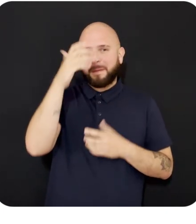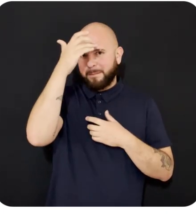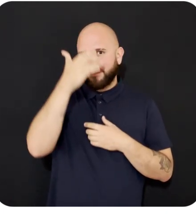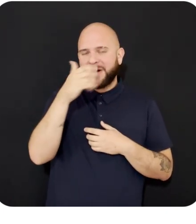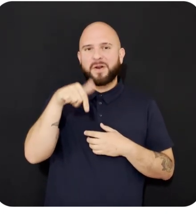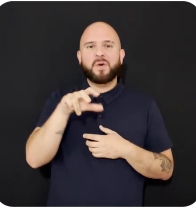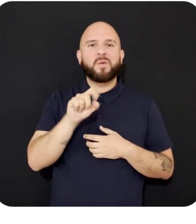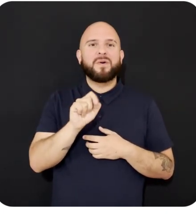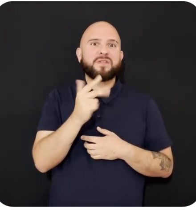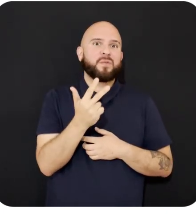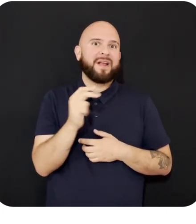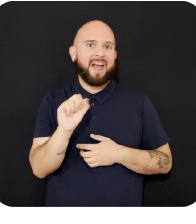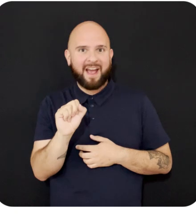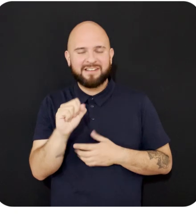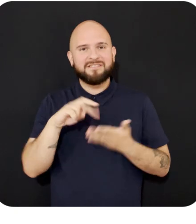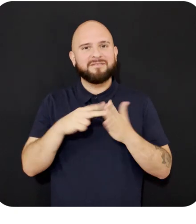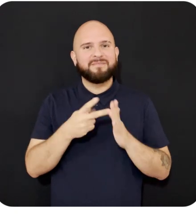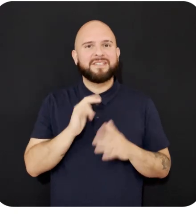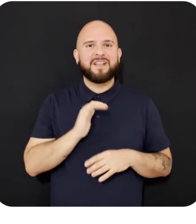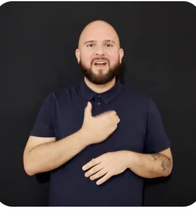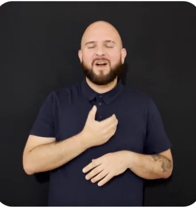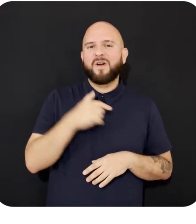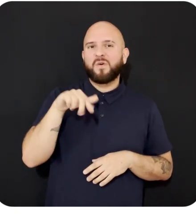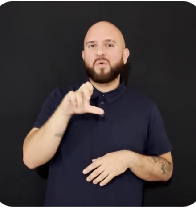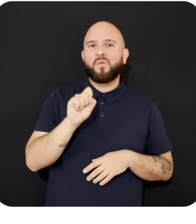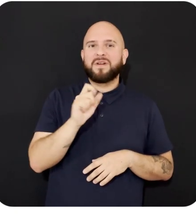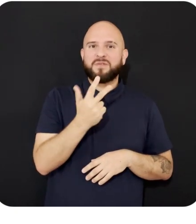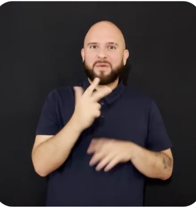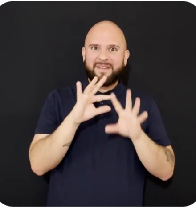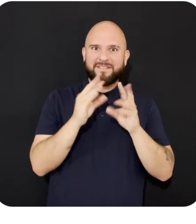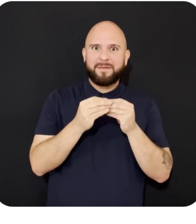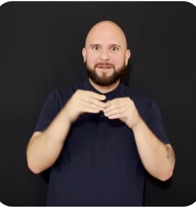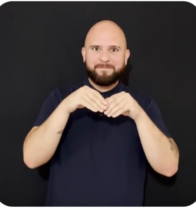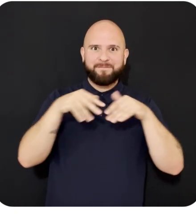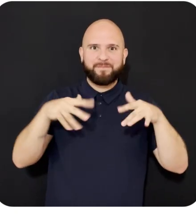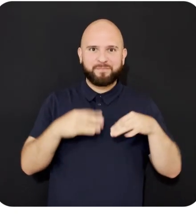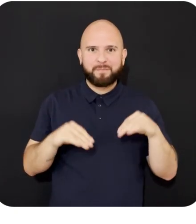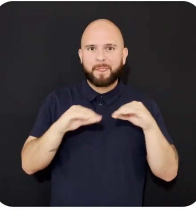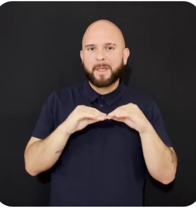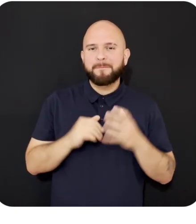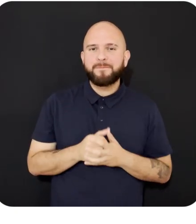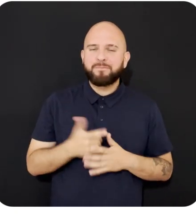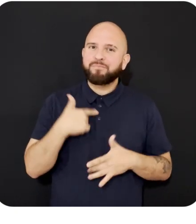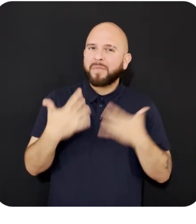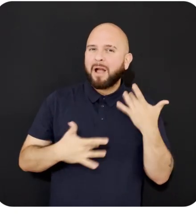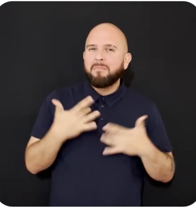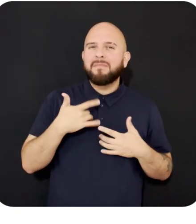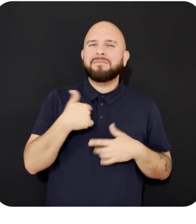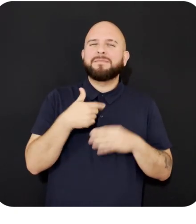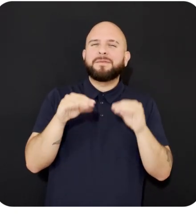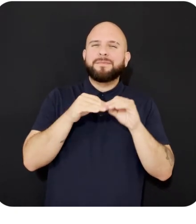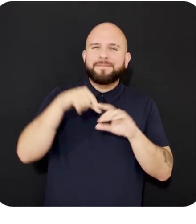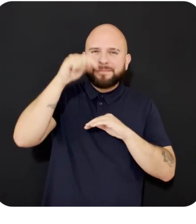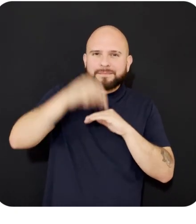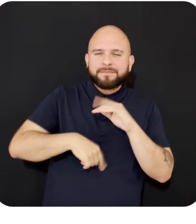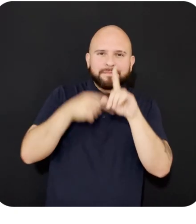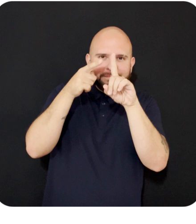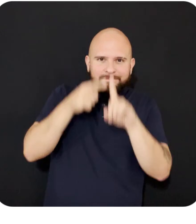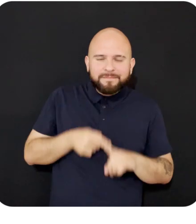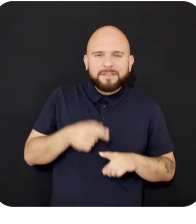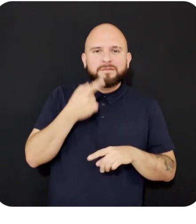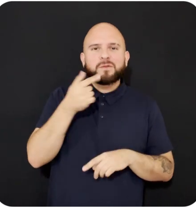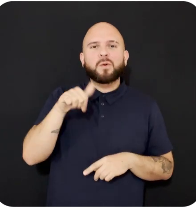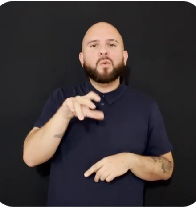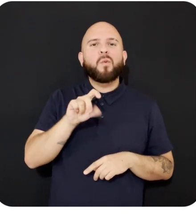MetaQuest 3S, which expands the Quest 3 family. I'm excited to walk you through a more detailed overview of the